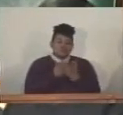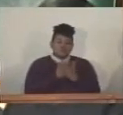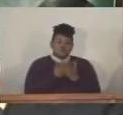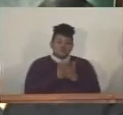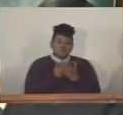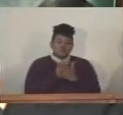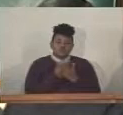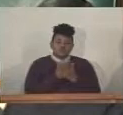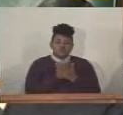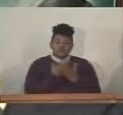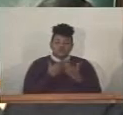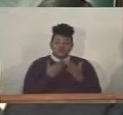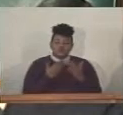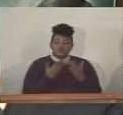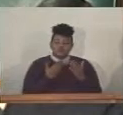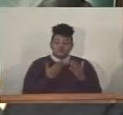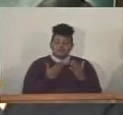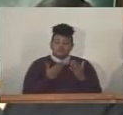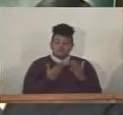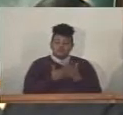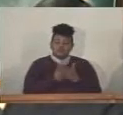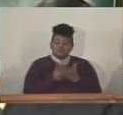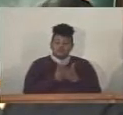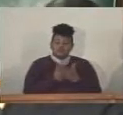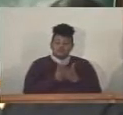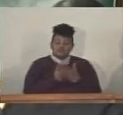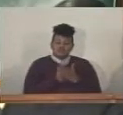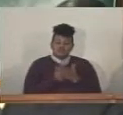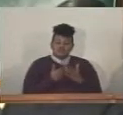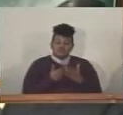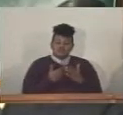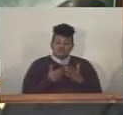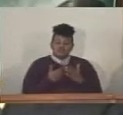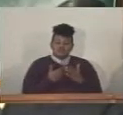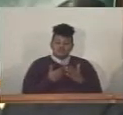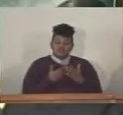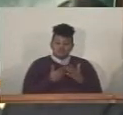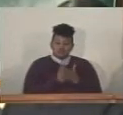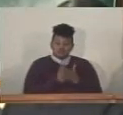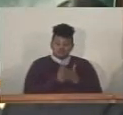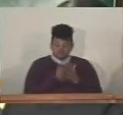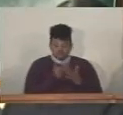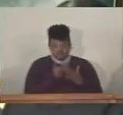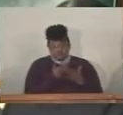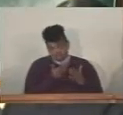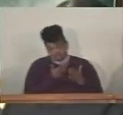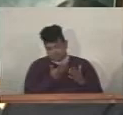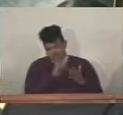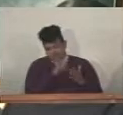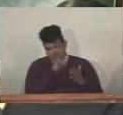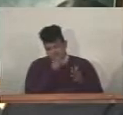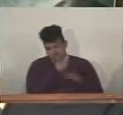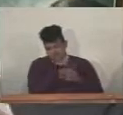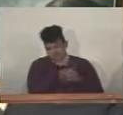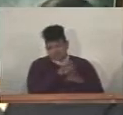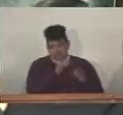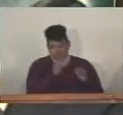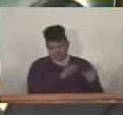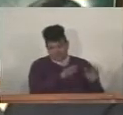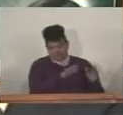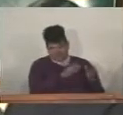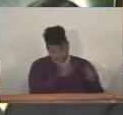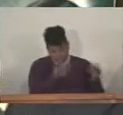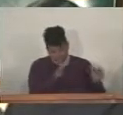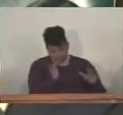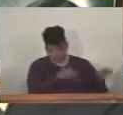Administration Amendment Act, which states specifically that the restitution order may be enforced by the victim or by the prosecution on behalf